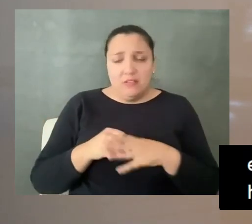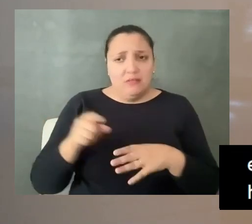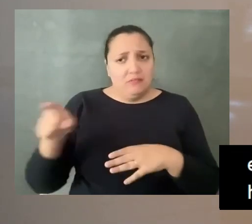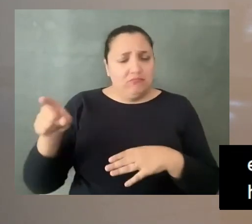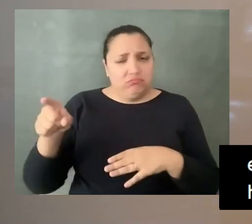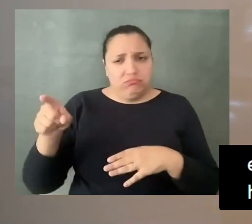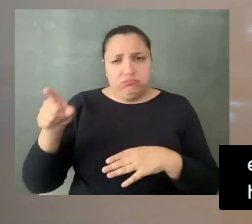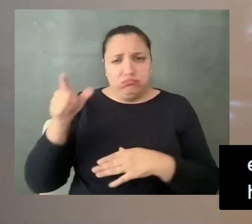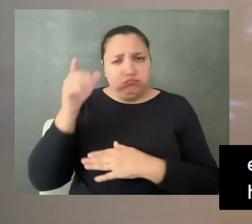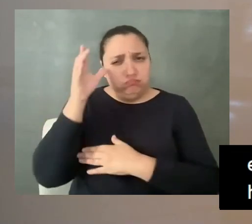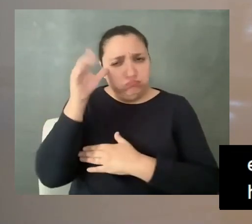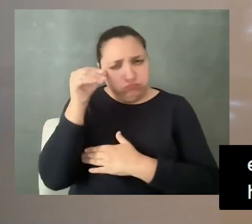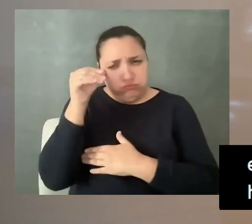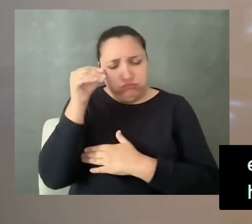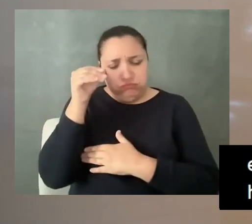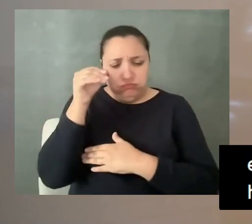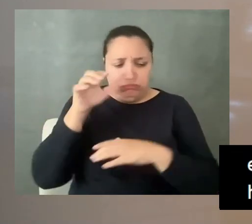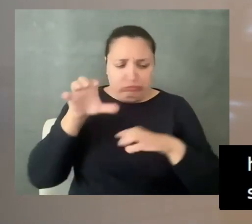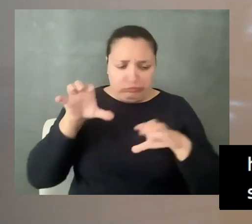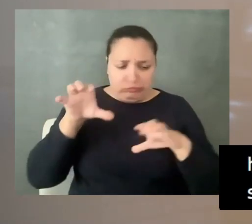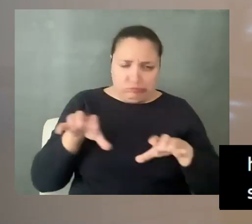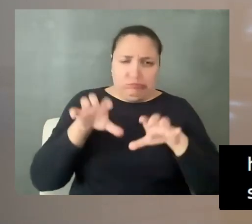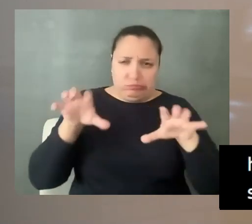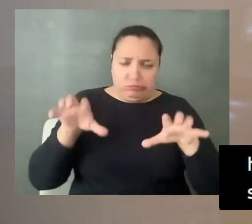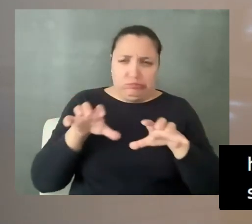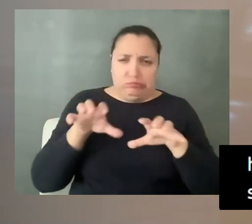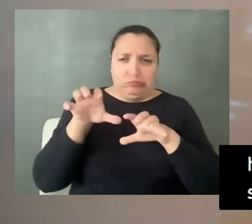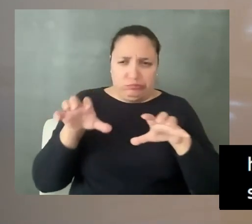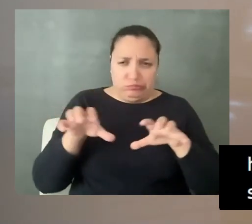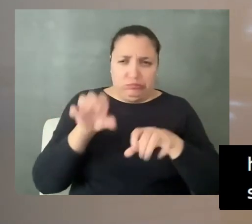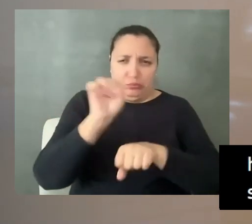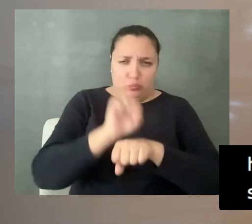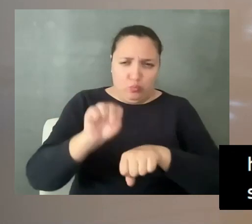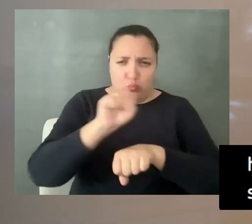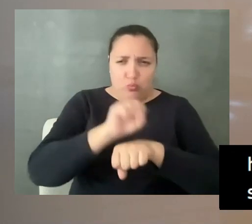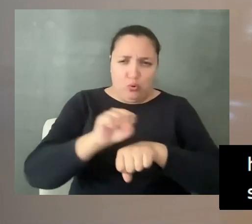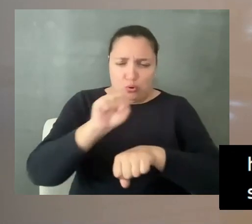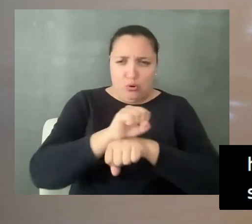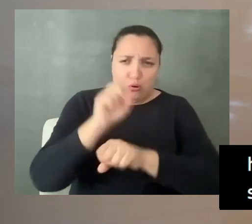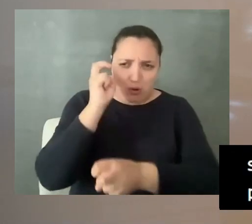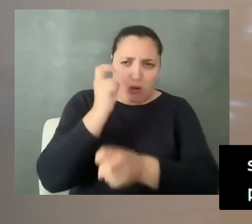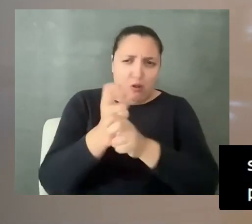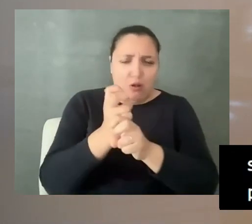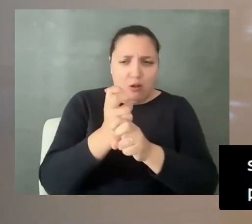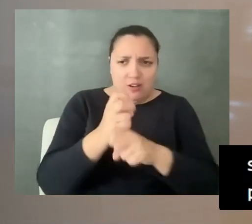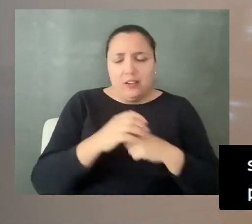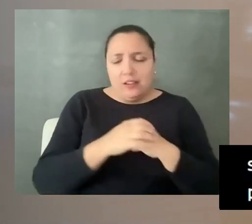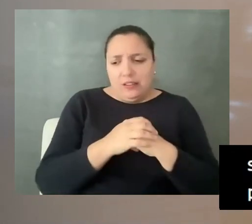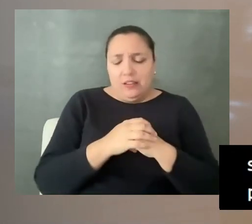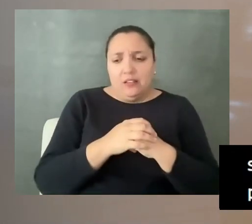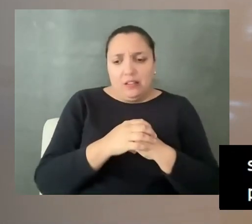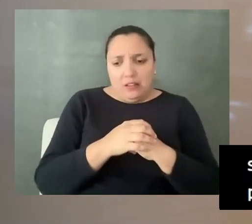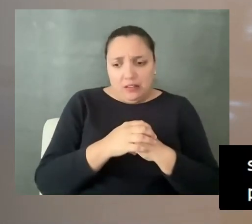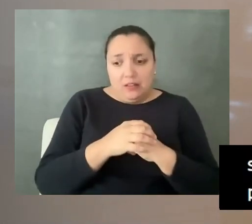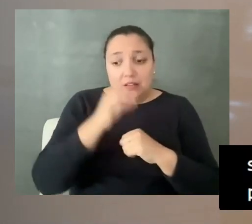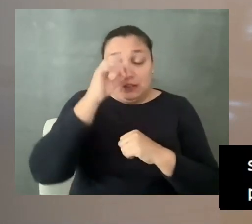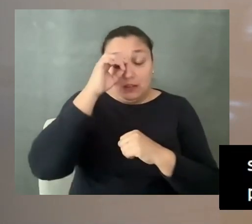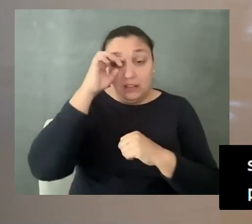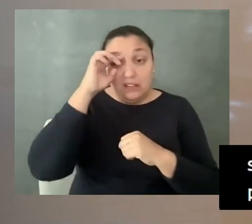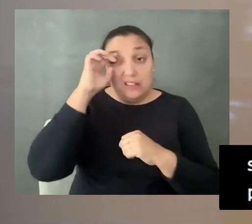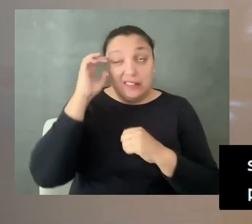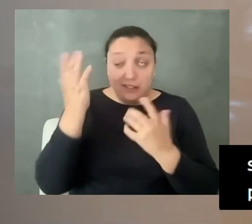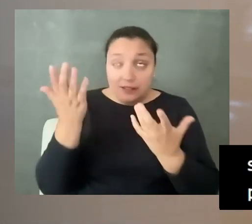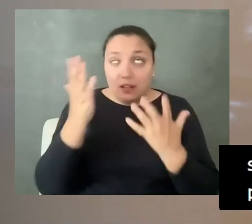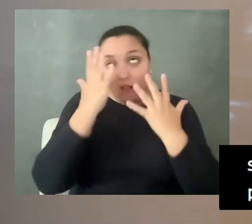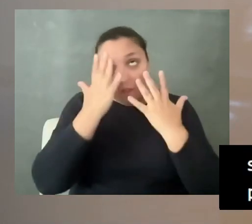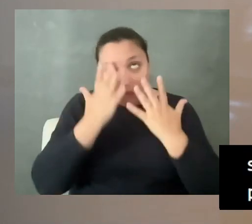person. I've for a long time have followed you, sir, even though we've not had as much connected that I want,